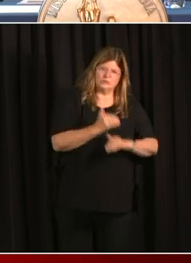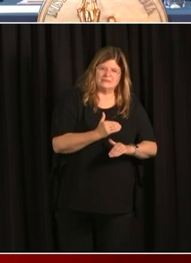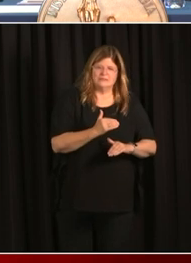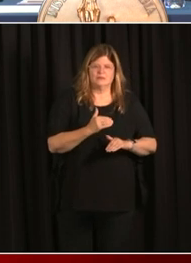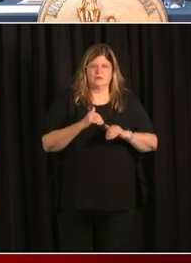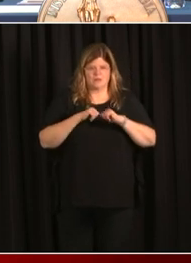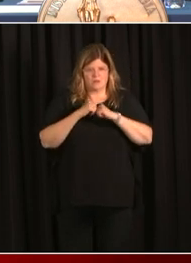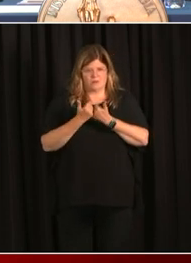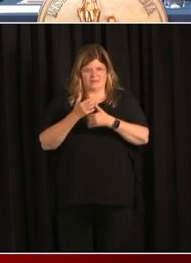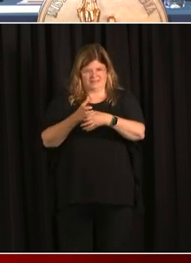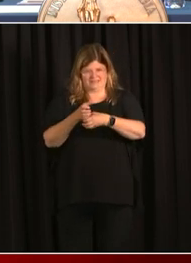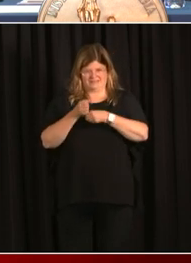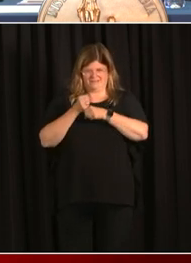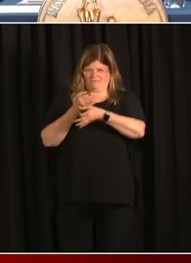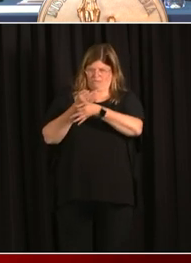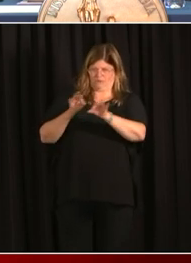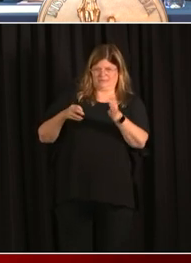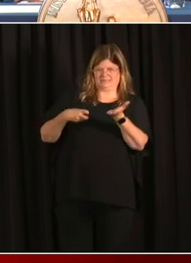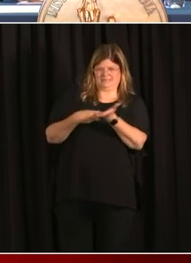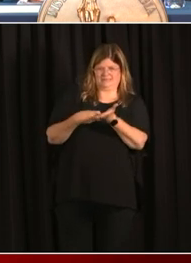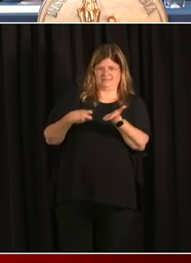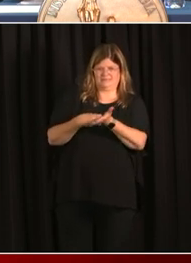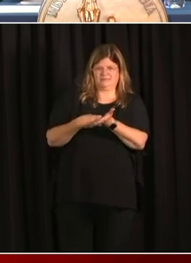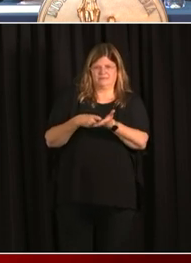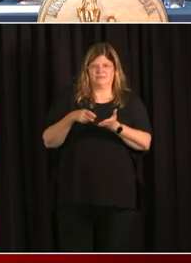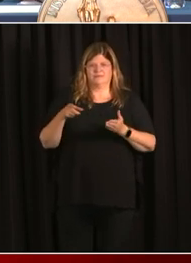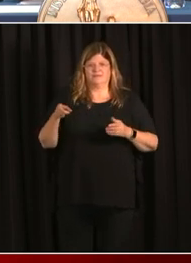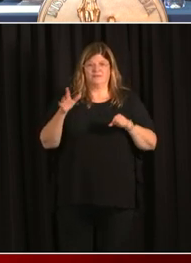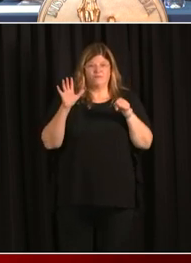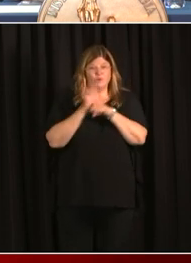free ticket. A full list of open